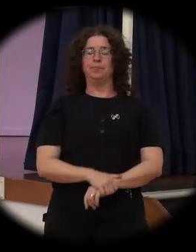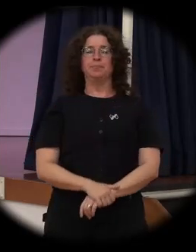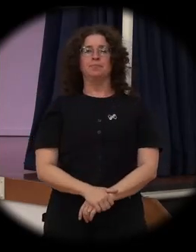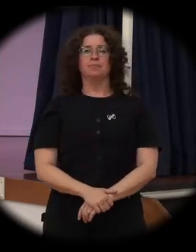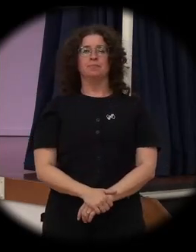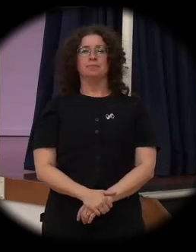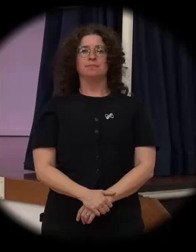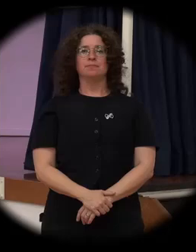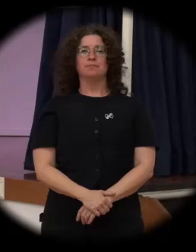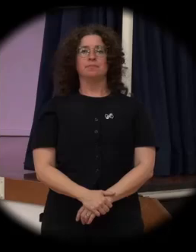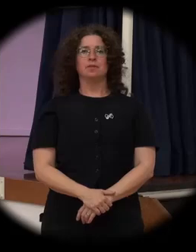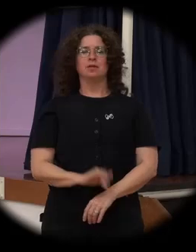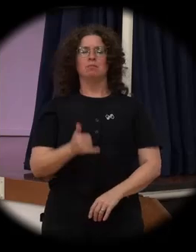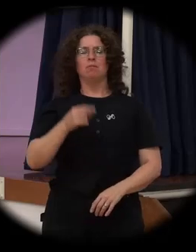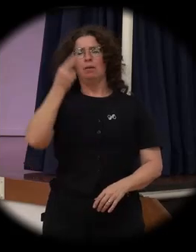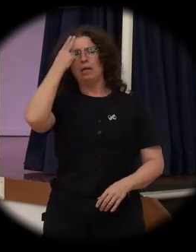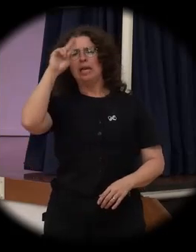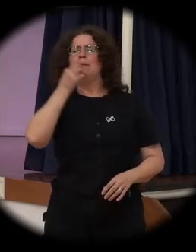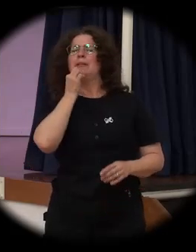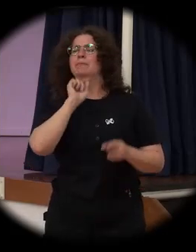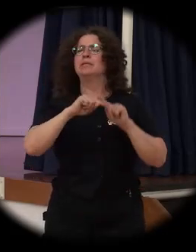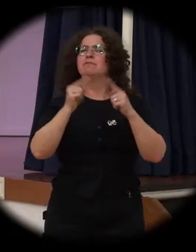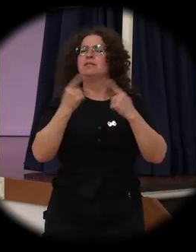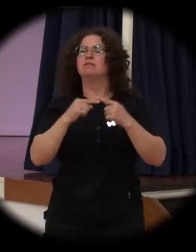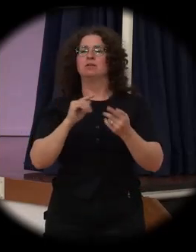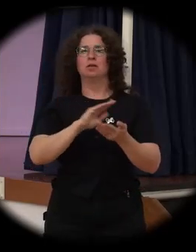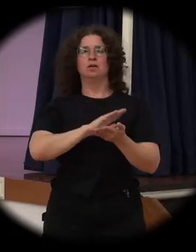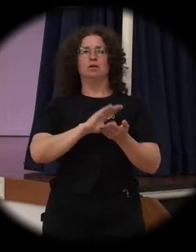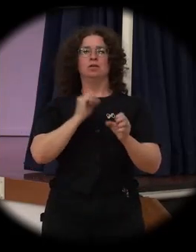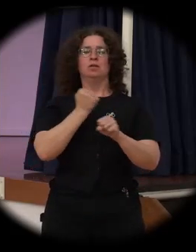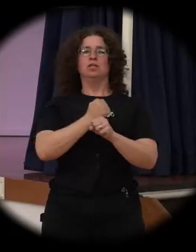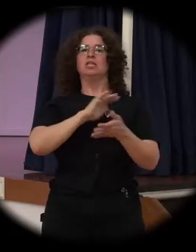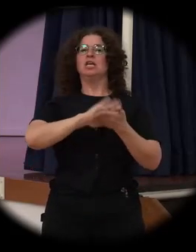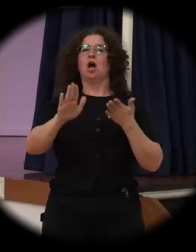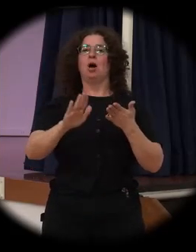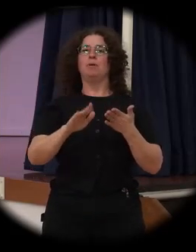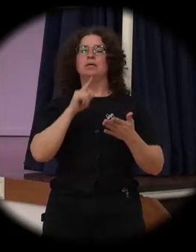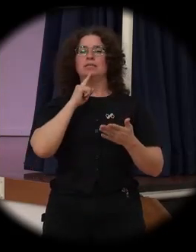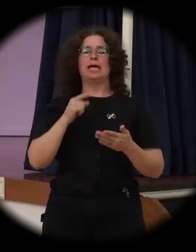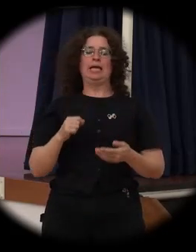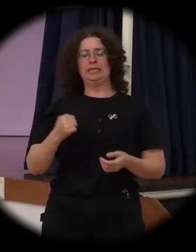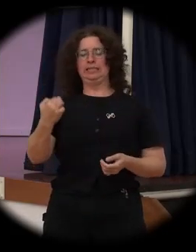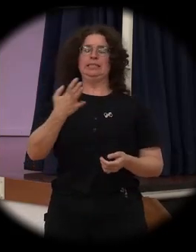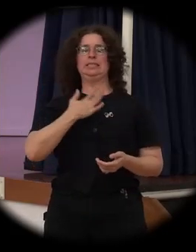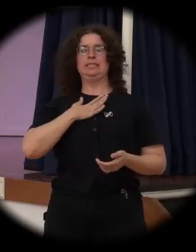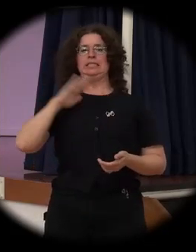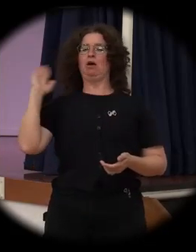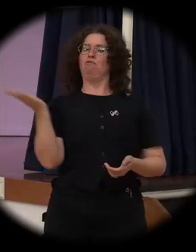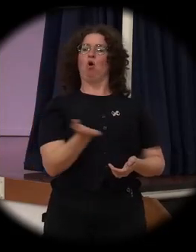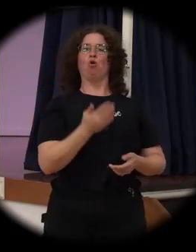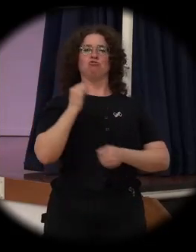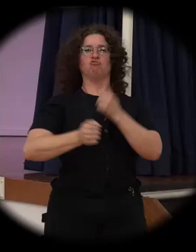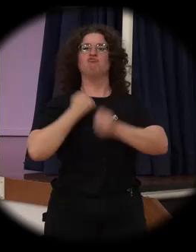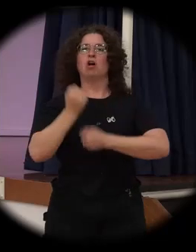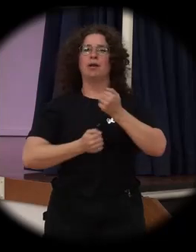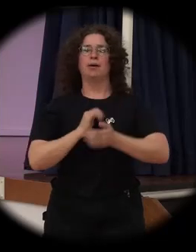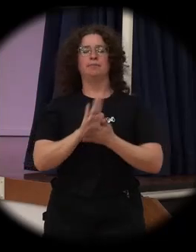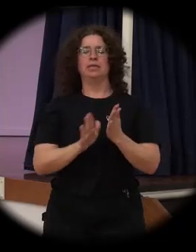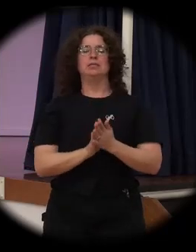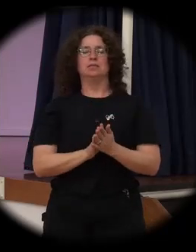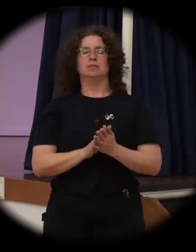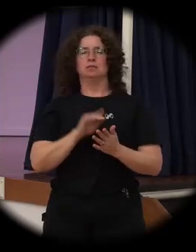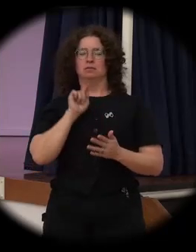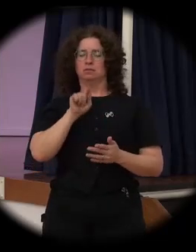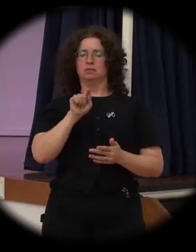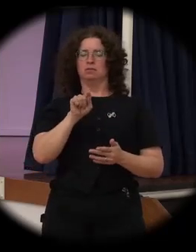for, might be called something slightly different in each of them, but GitHub calls them self-hosted runners. That's you basically saying, I know that you